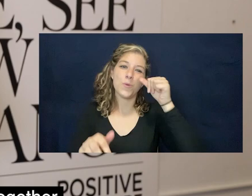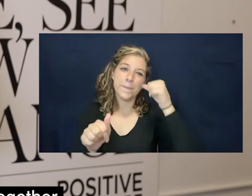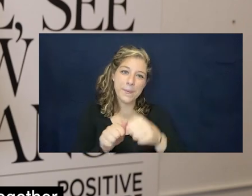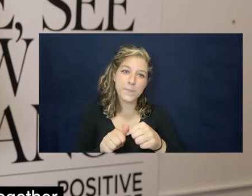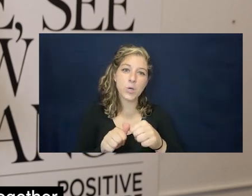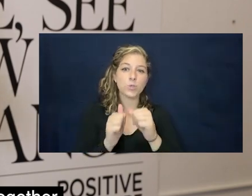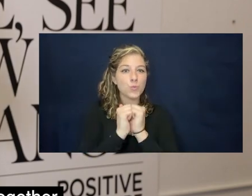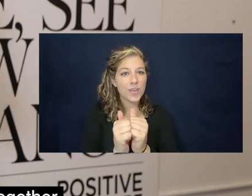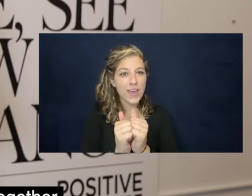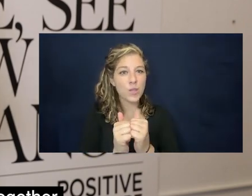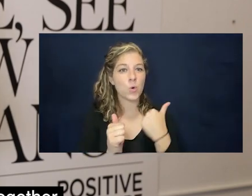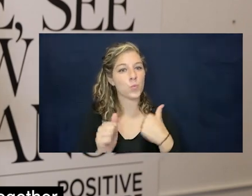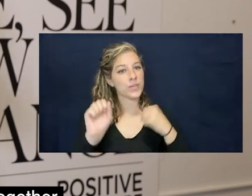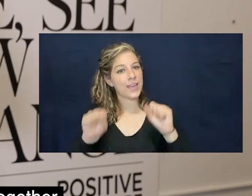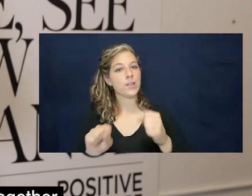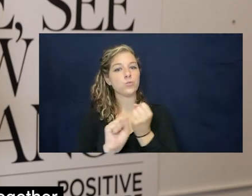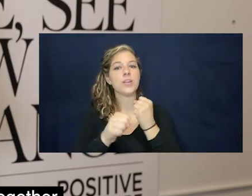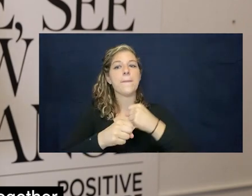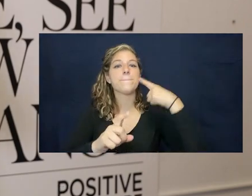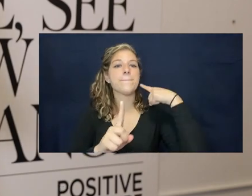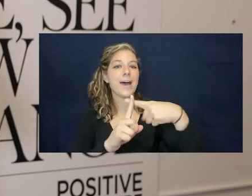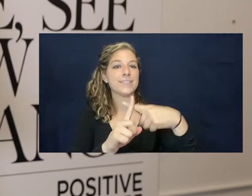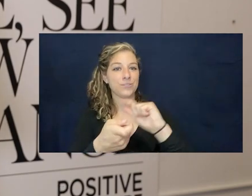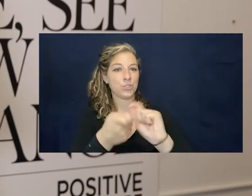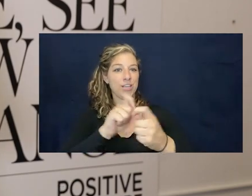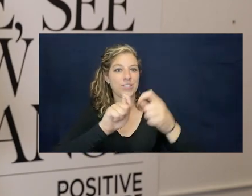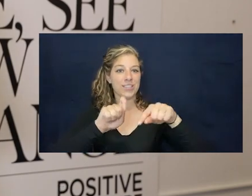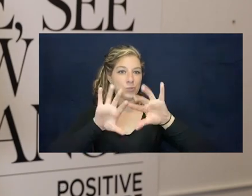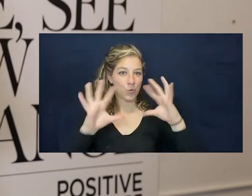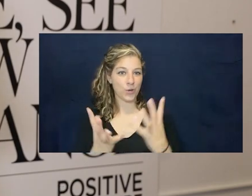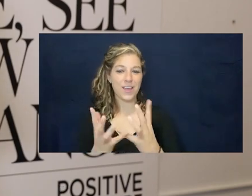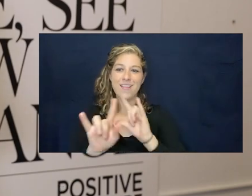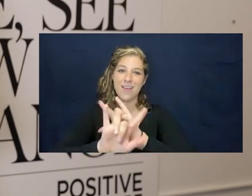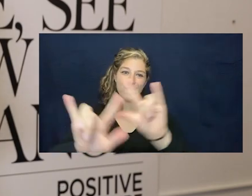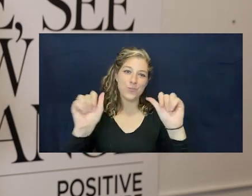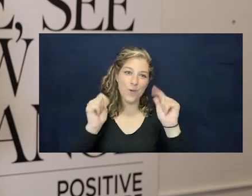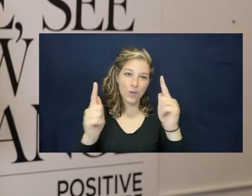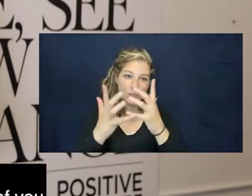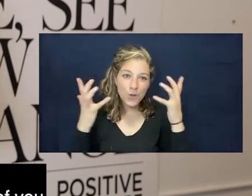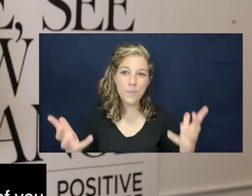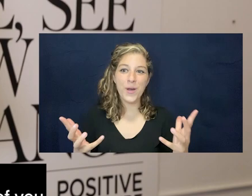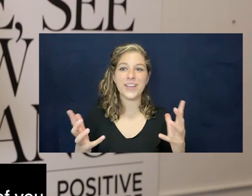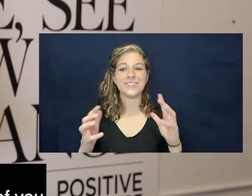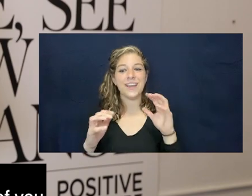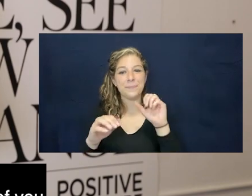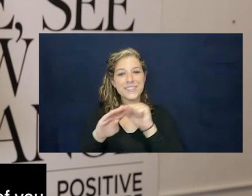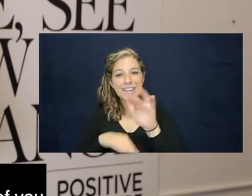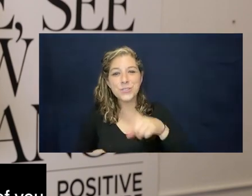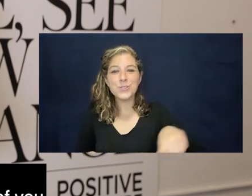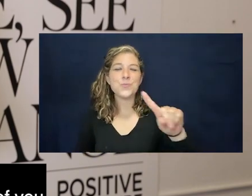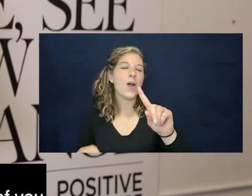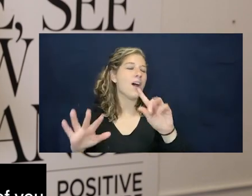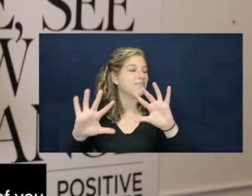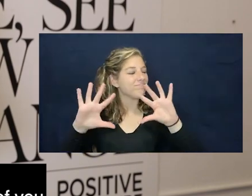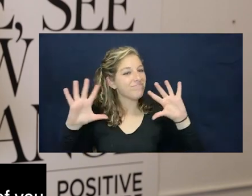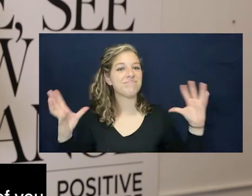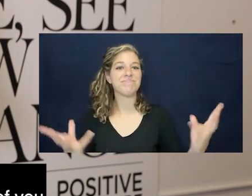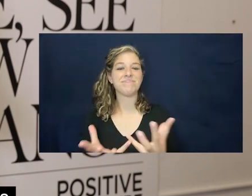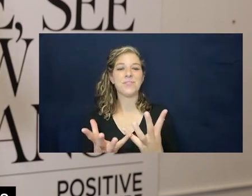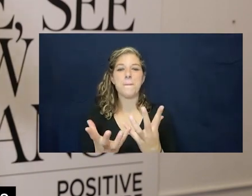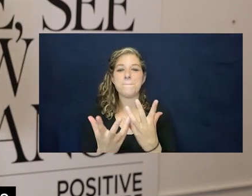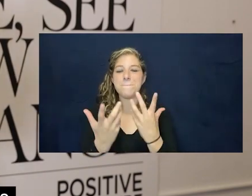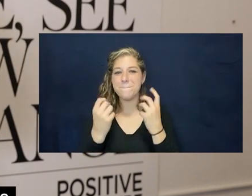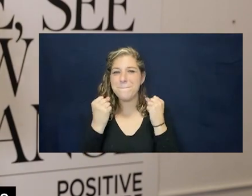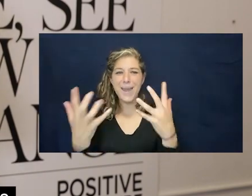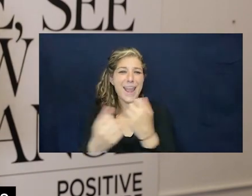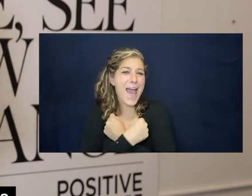and bid. Because remember that together we can create positive change in this world. I love you all so much, and I'm sending each and every one